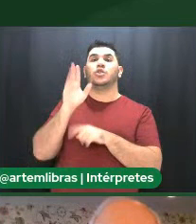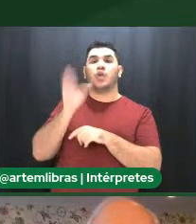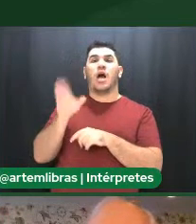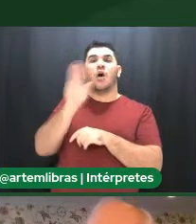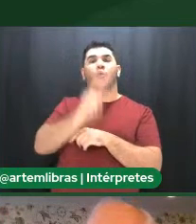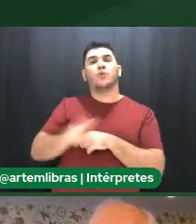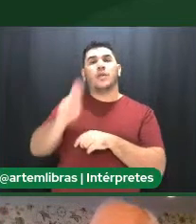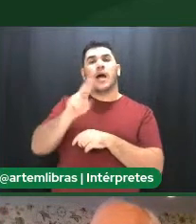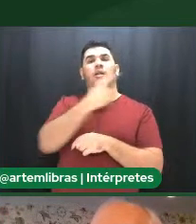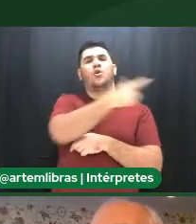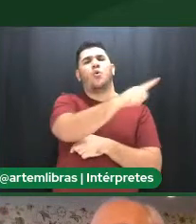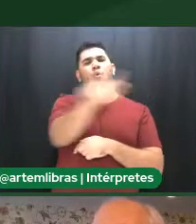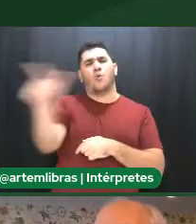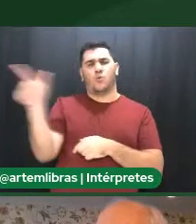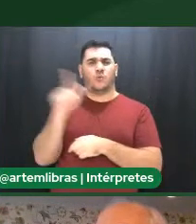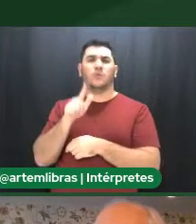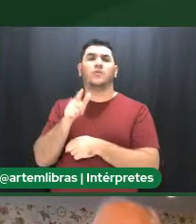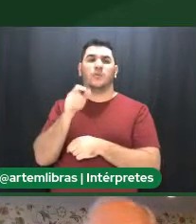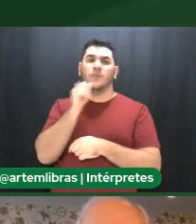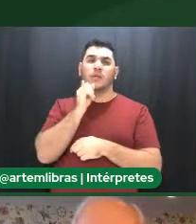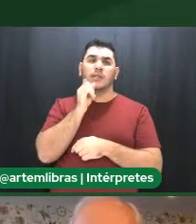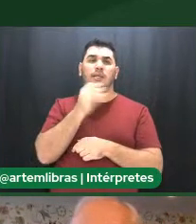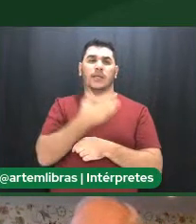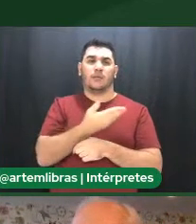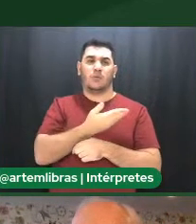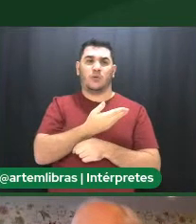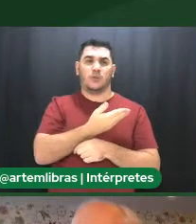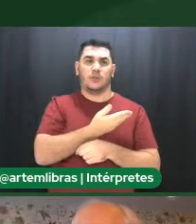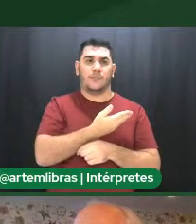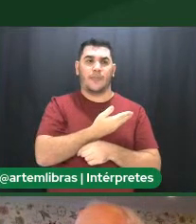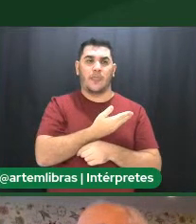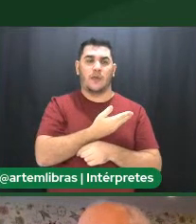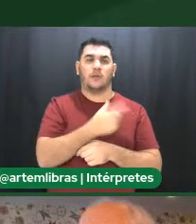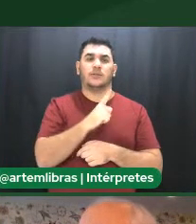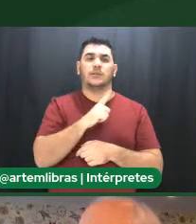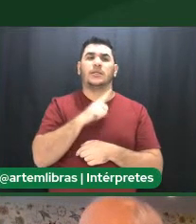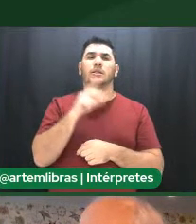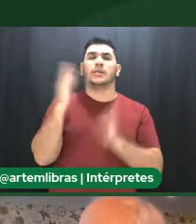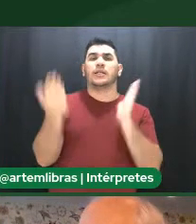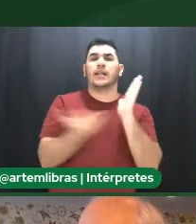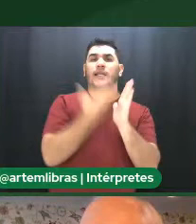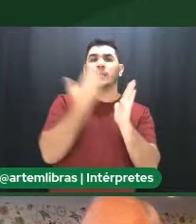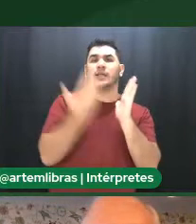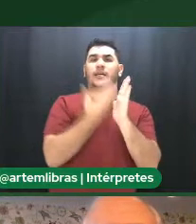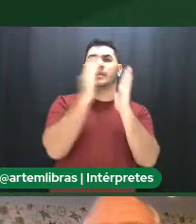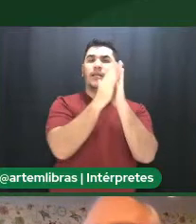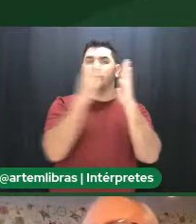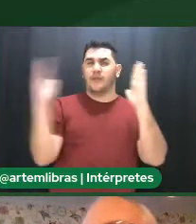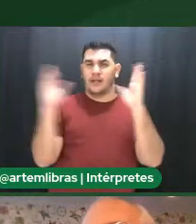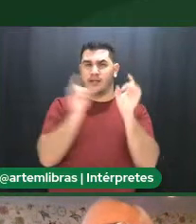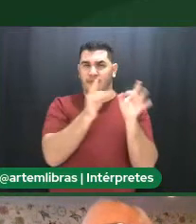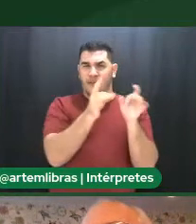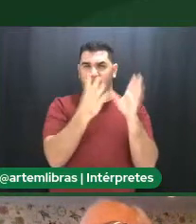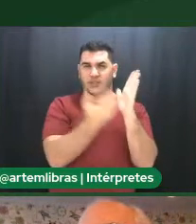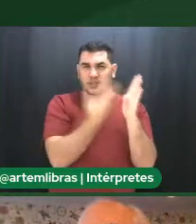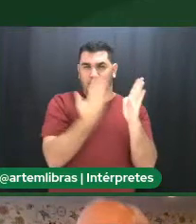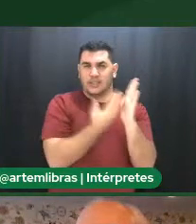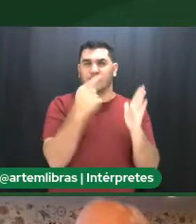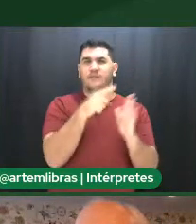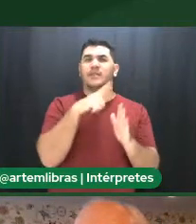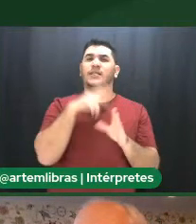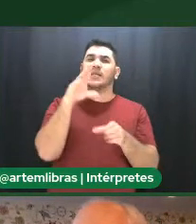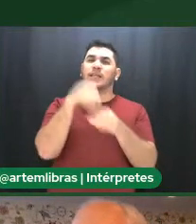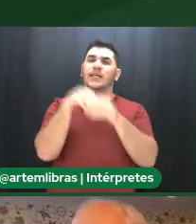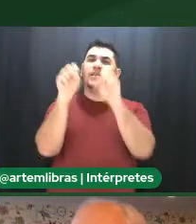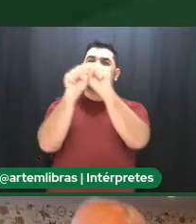some British librarians where this is a book recommender system for novels. And you